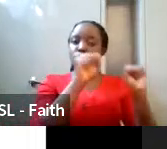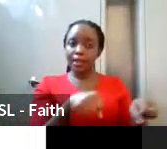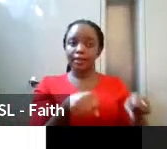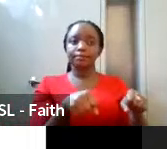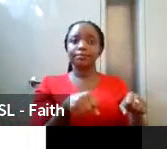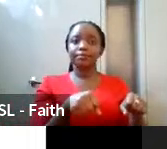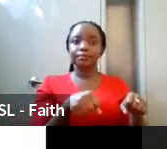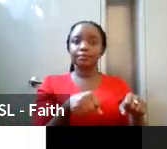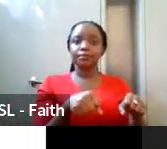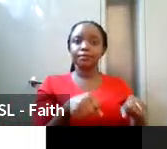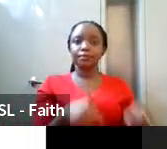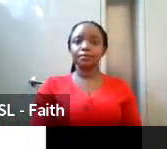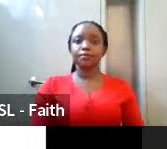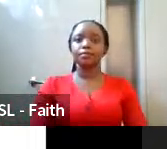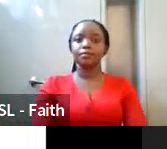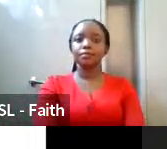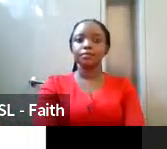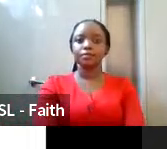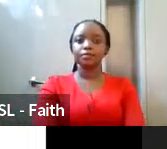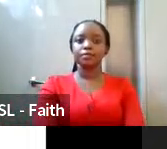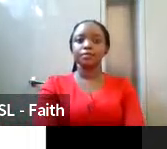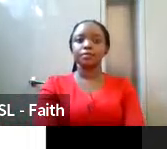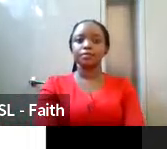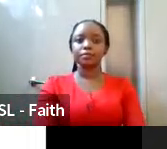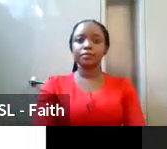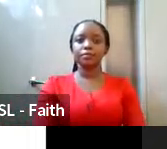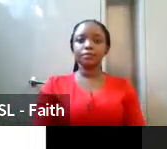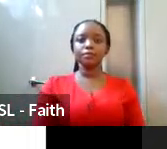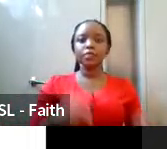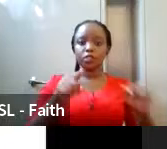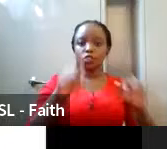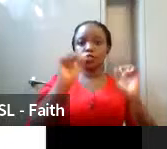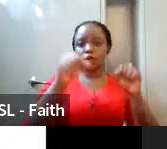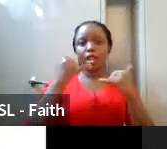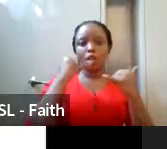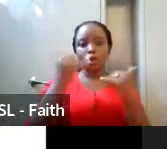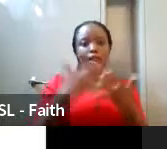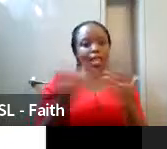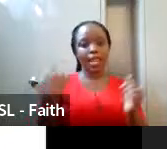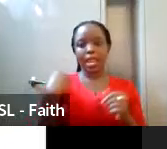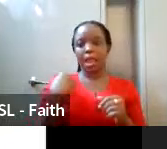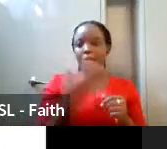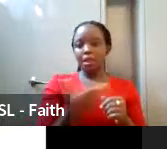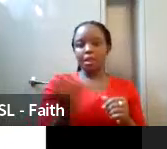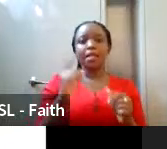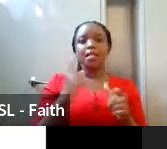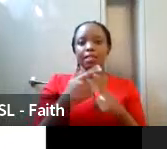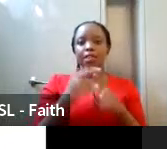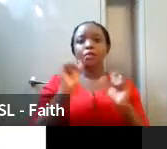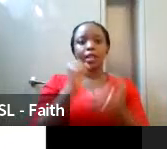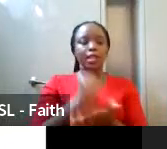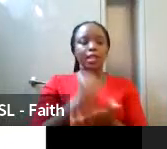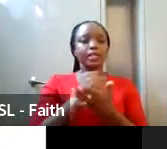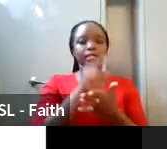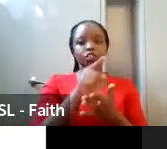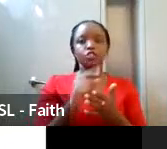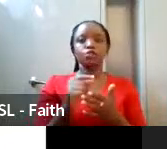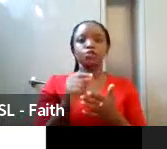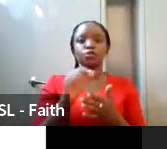Okay. Maybe you can call any of the numbers, and then we can be able to assist us, JQuat.